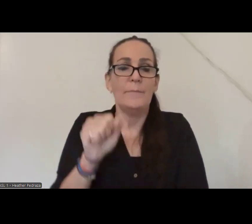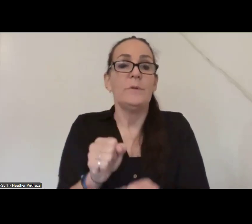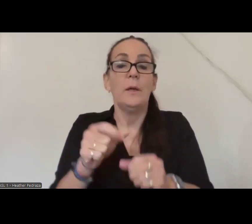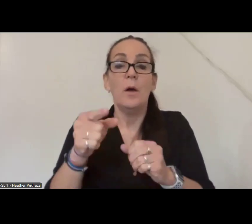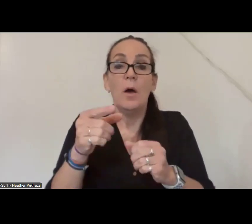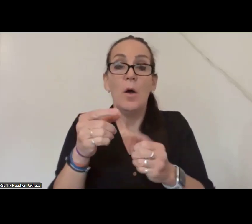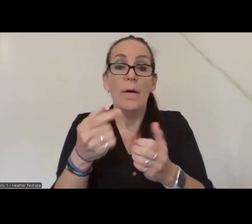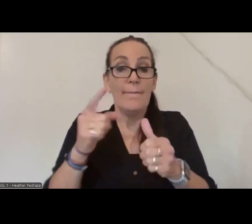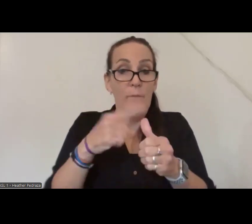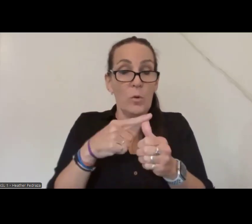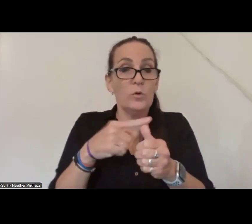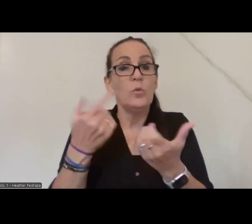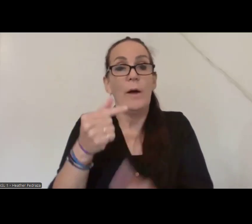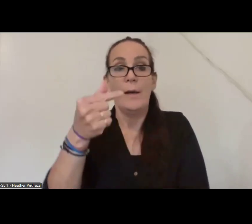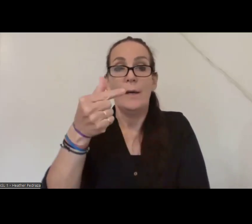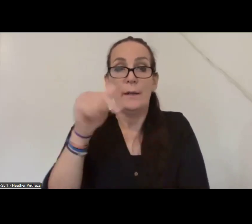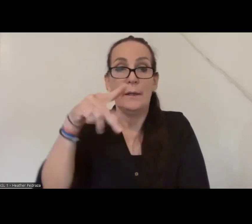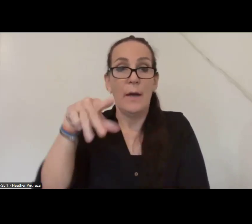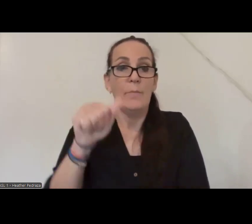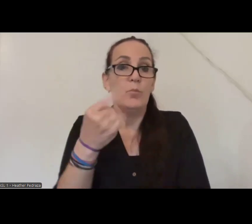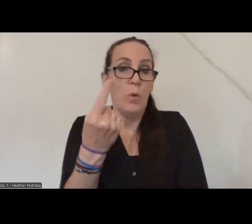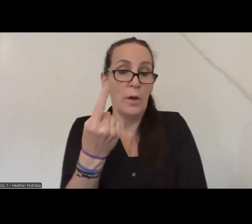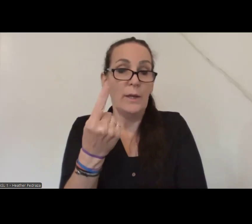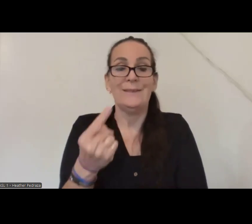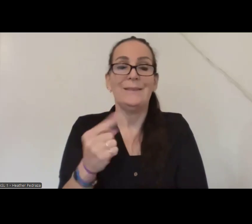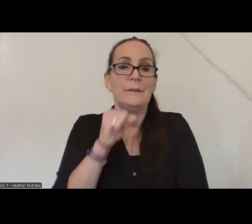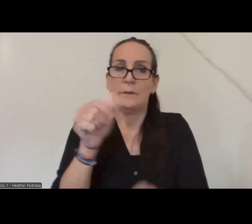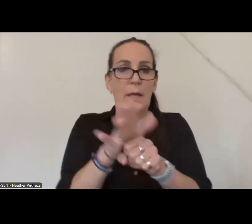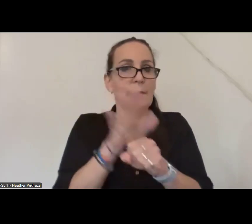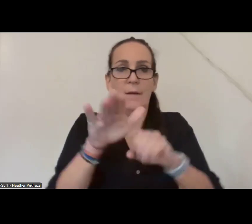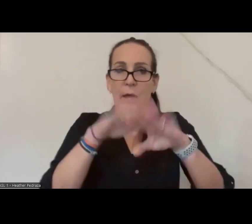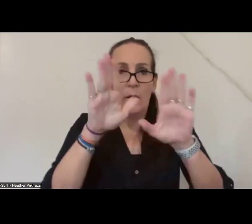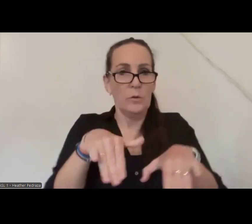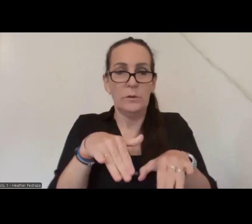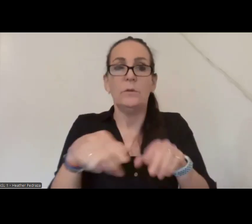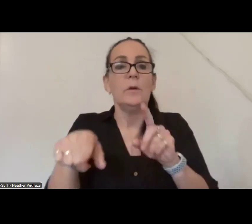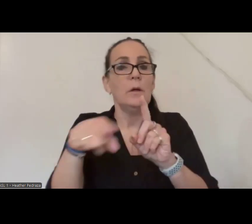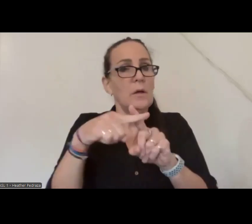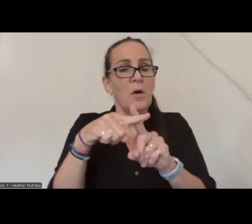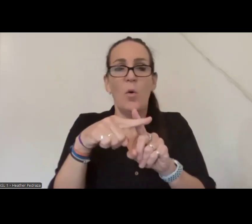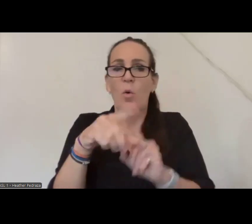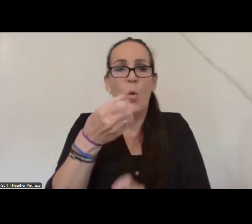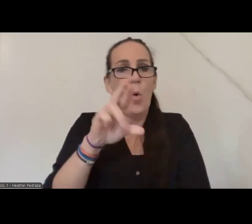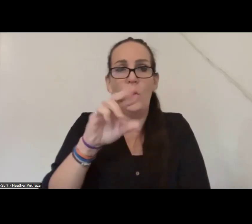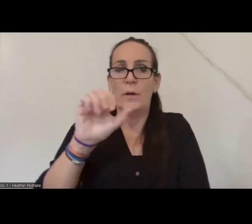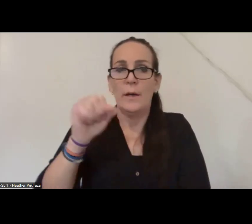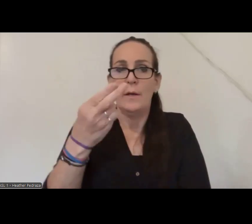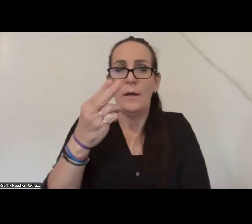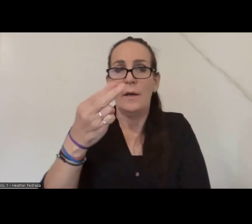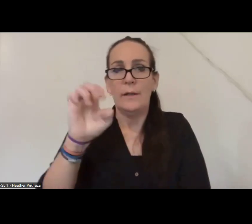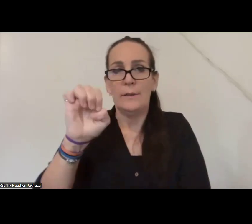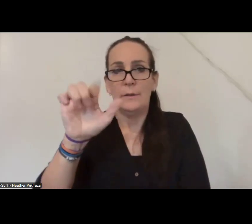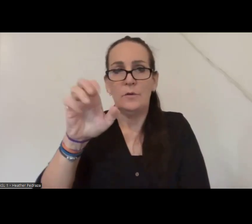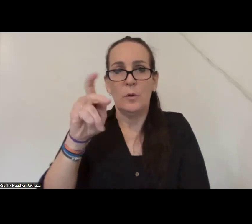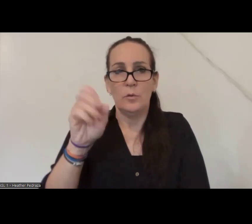was gap 1, which was the lack of affordable housing and shelter access. So the report really